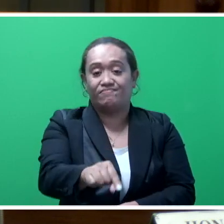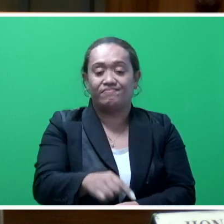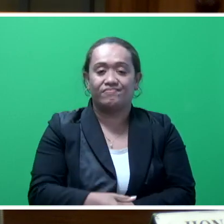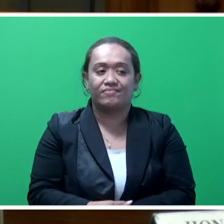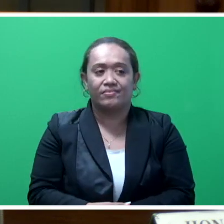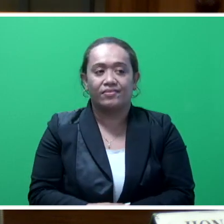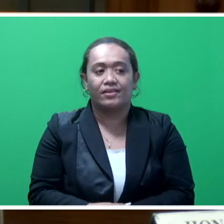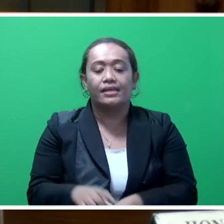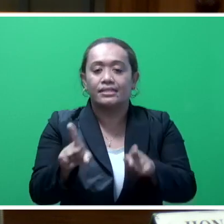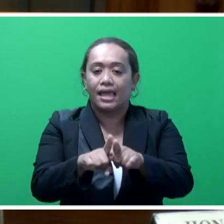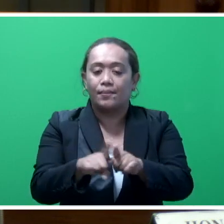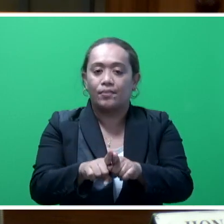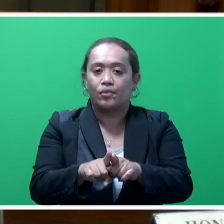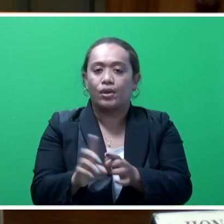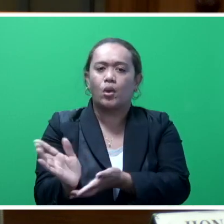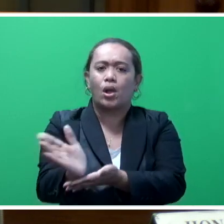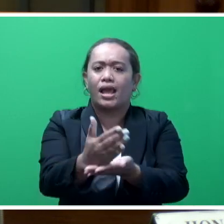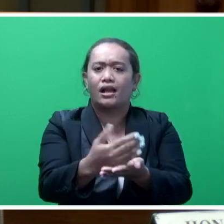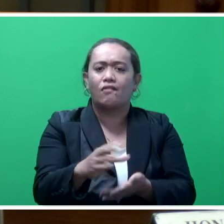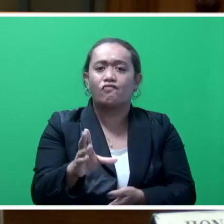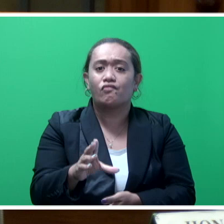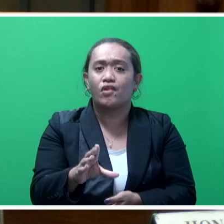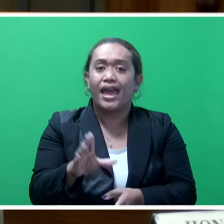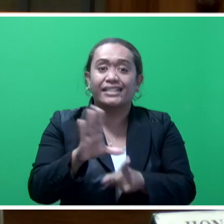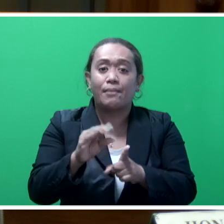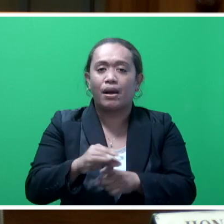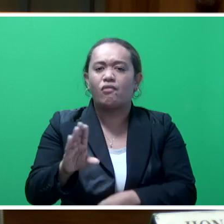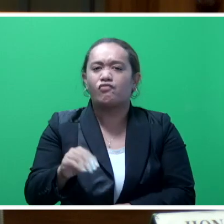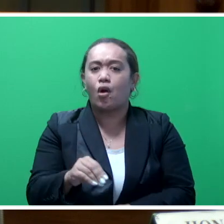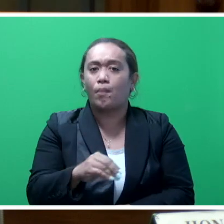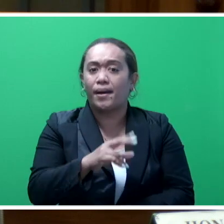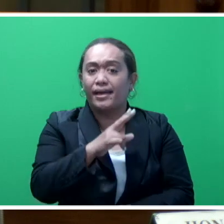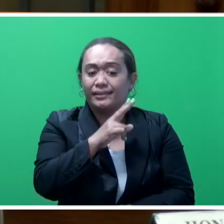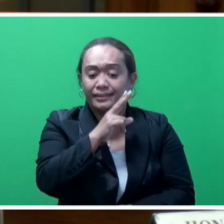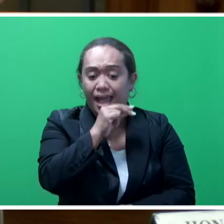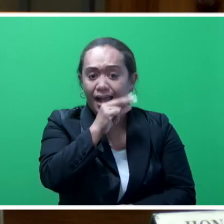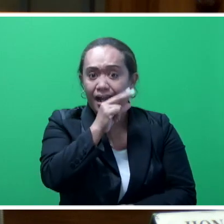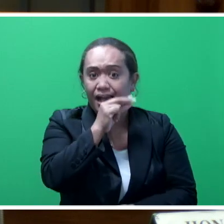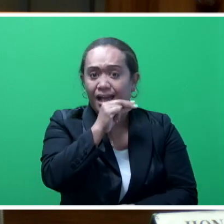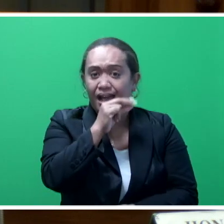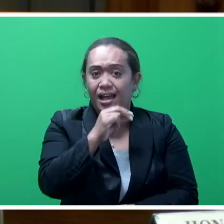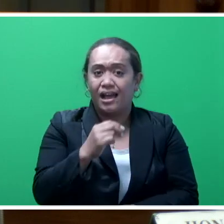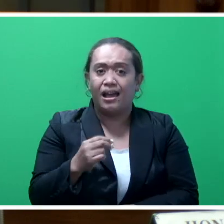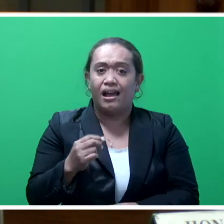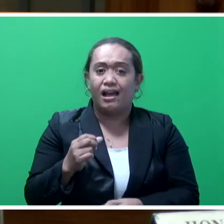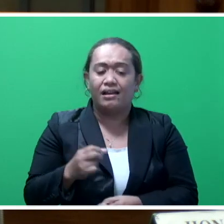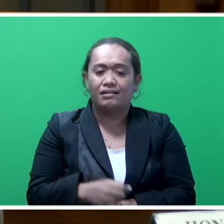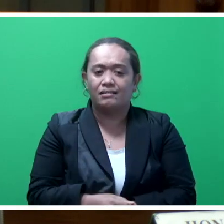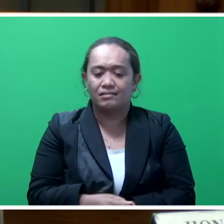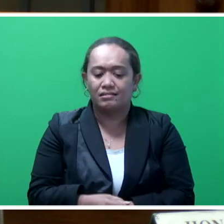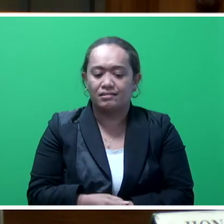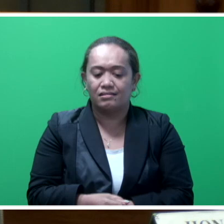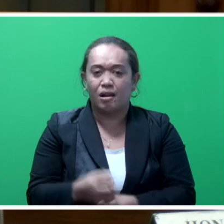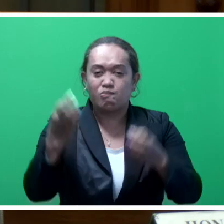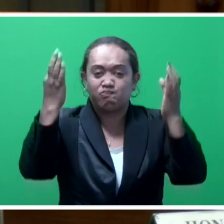a large amount of bat manure from caves around the central division, which is the